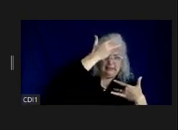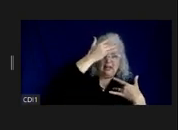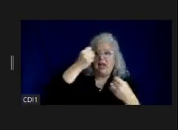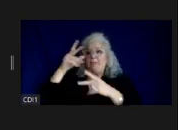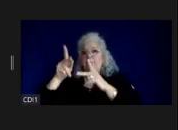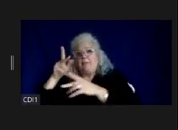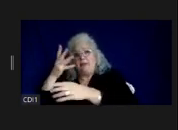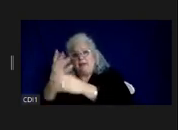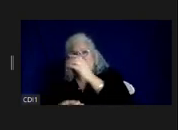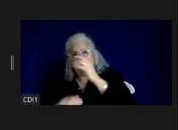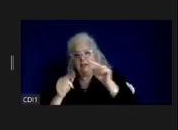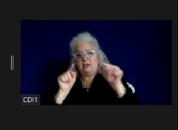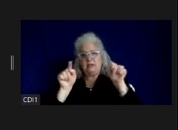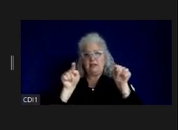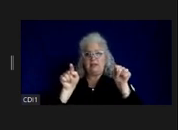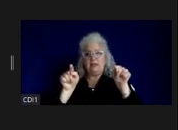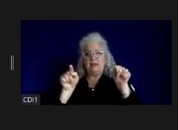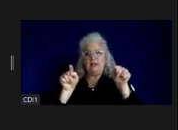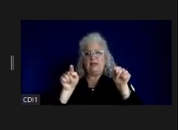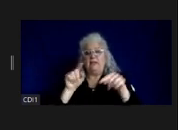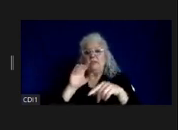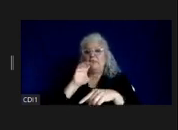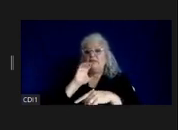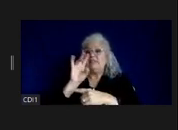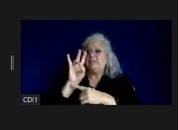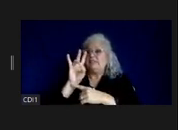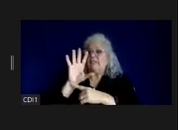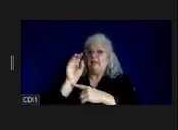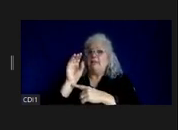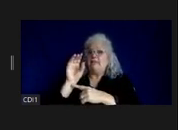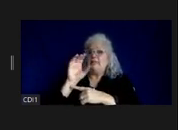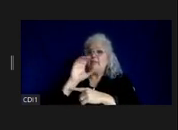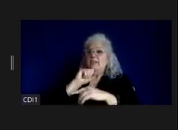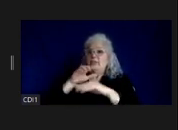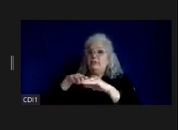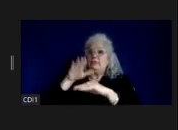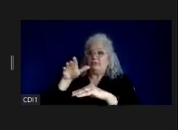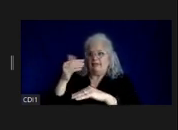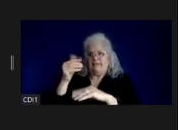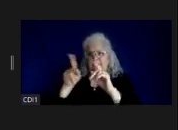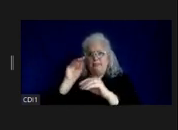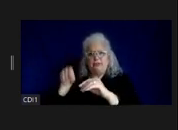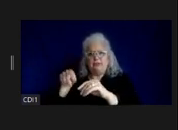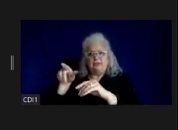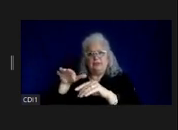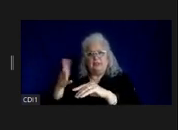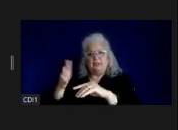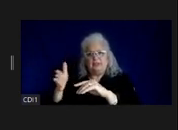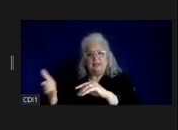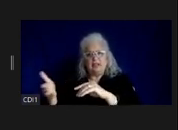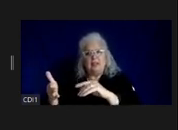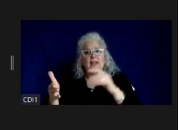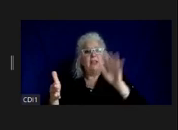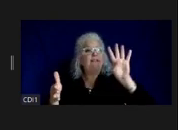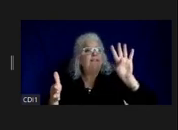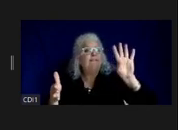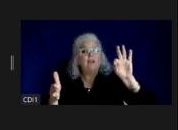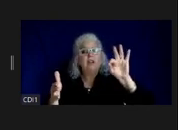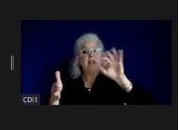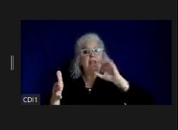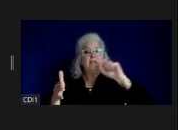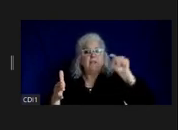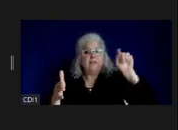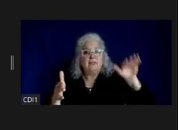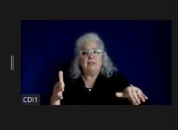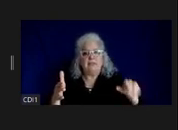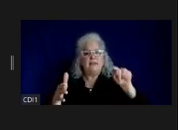versus 0.04% for 49 and below. So it's pretty clear, and not of course human lives are all very different. So